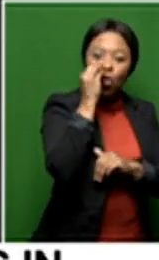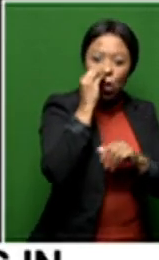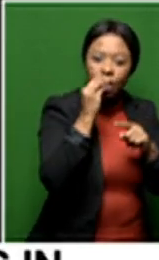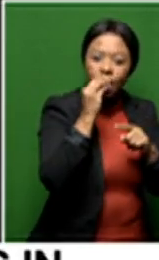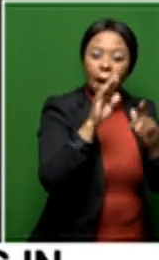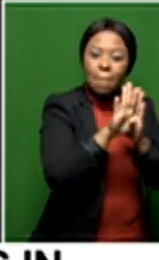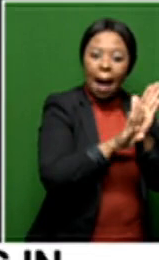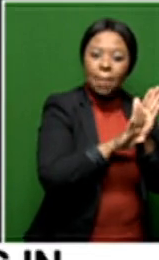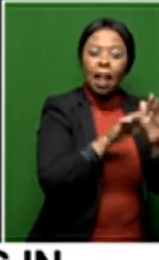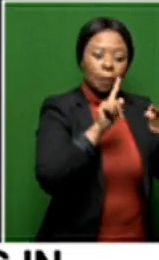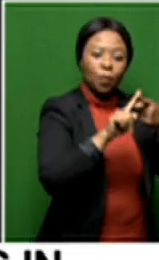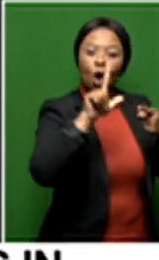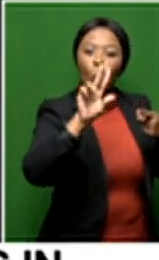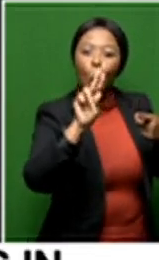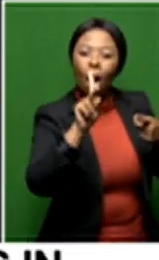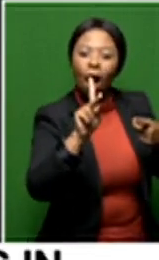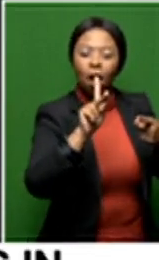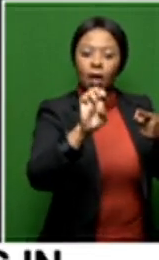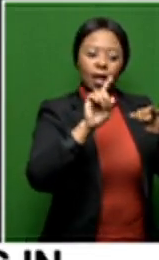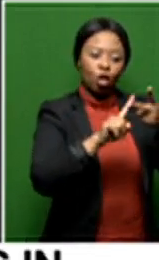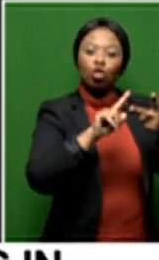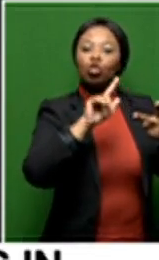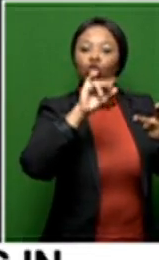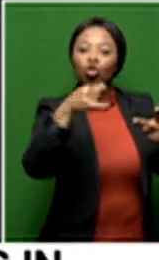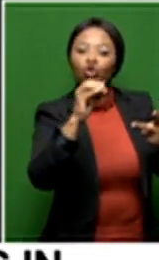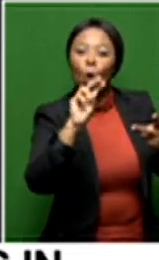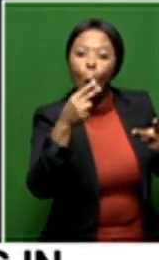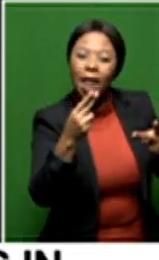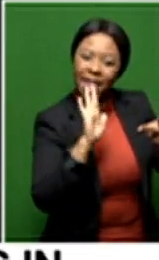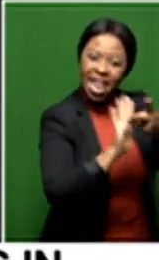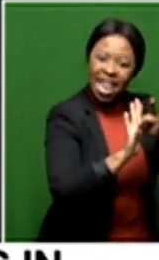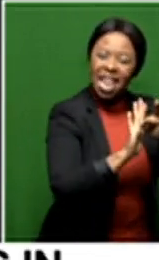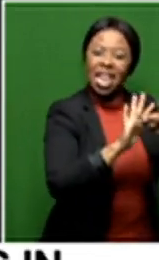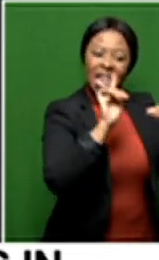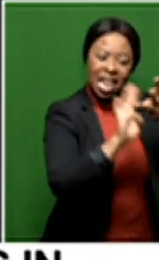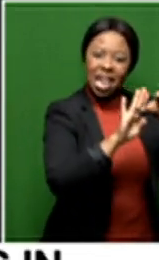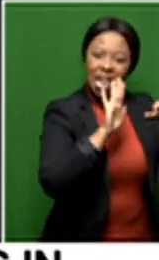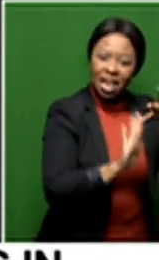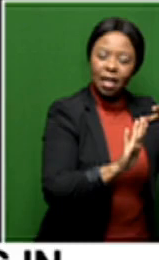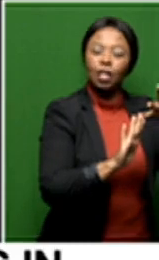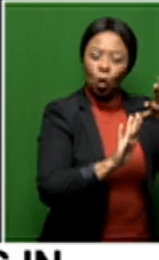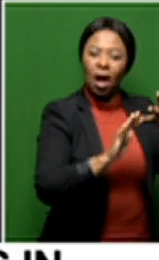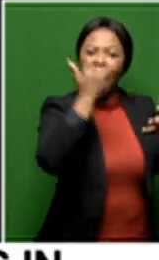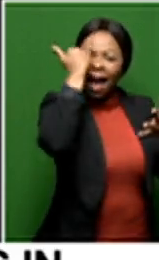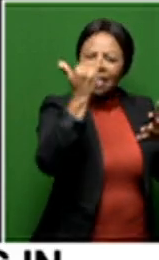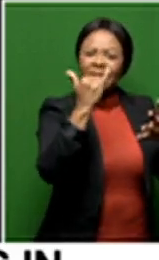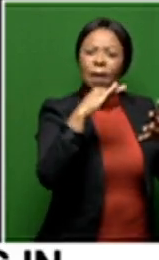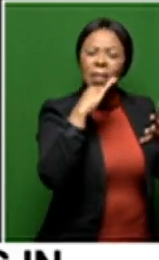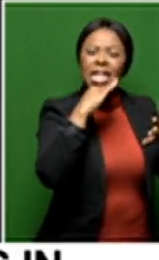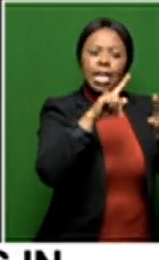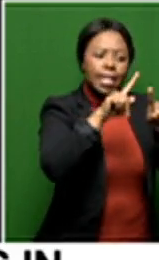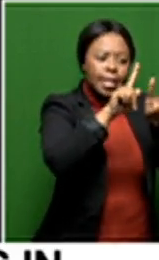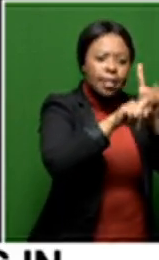the gospel according to Luke, the gospel according to John, the gospel according to... The whole idea is there's